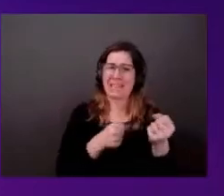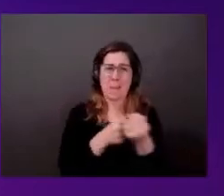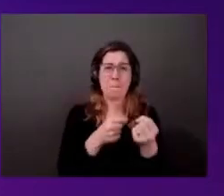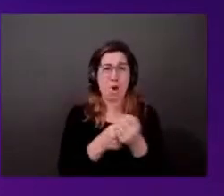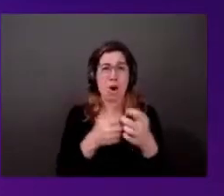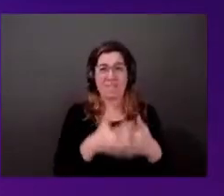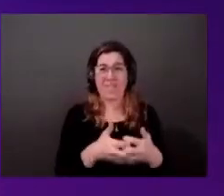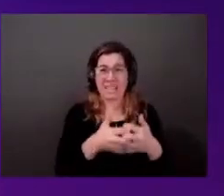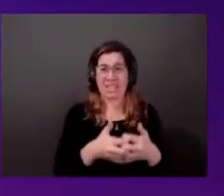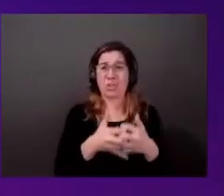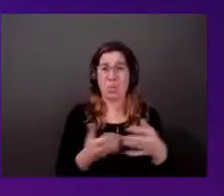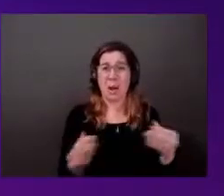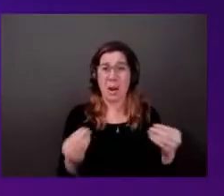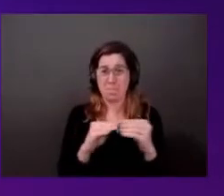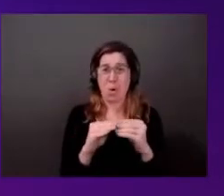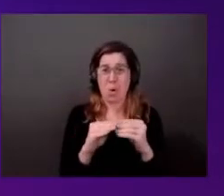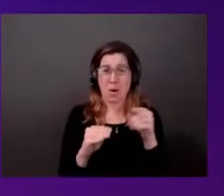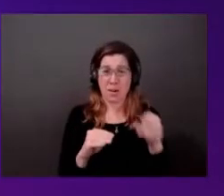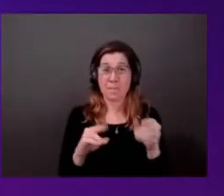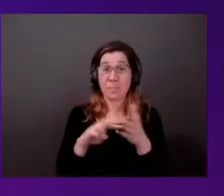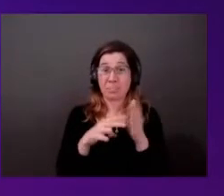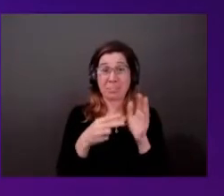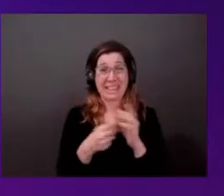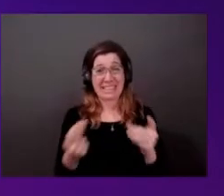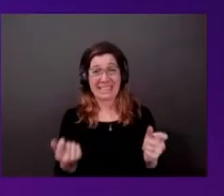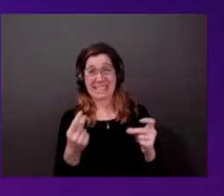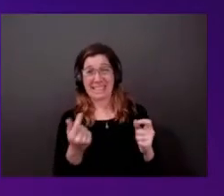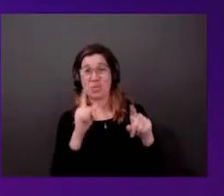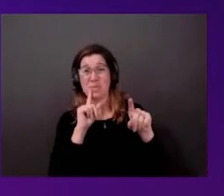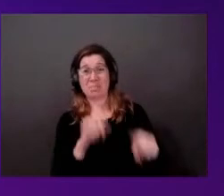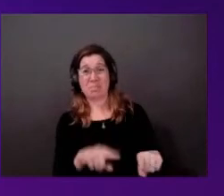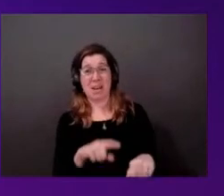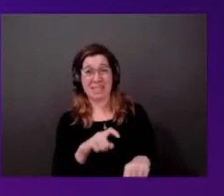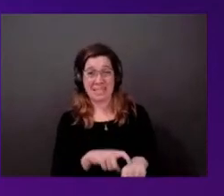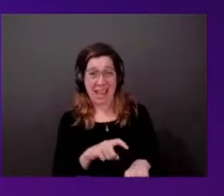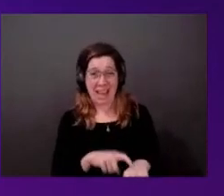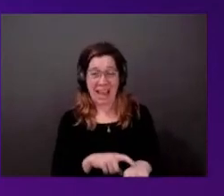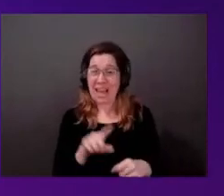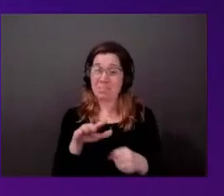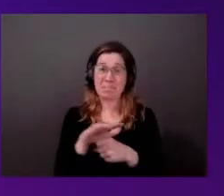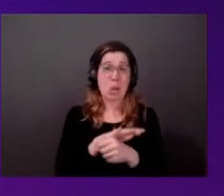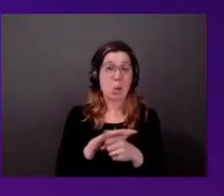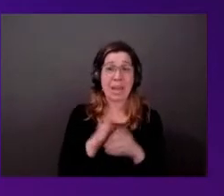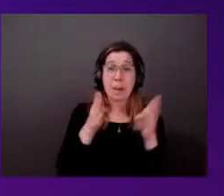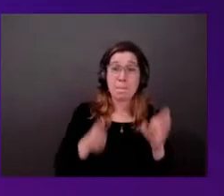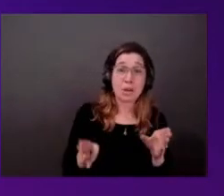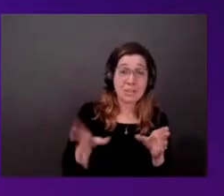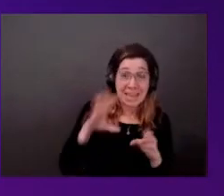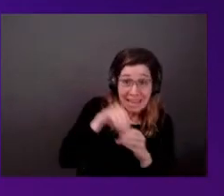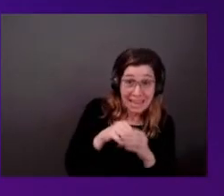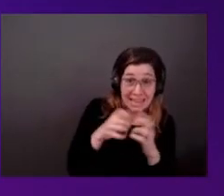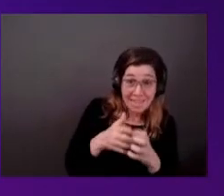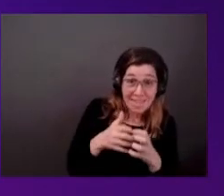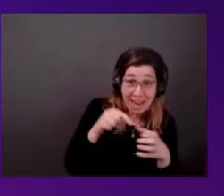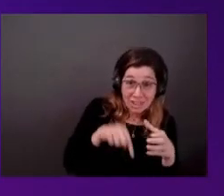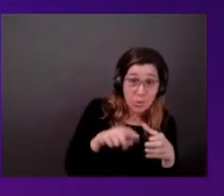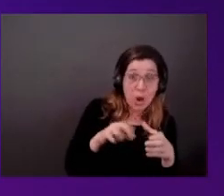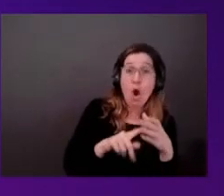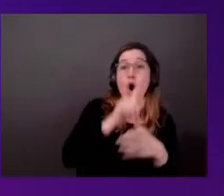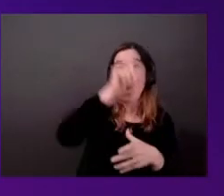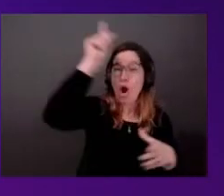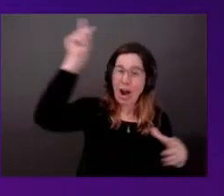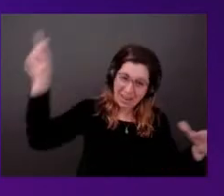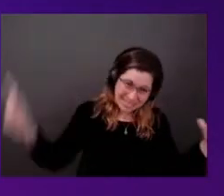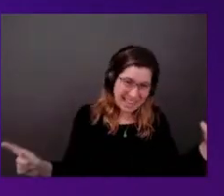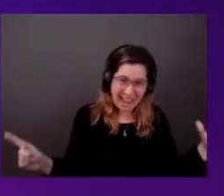means a quicker response time by enabling someone located maybe within the factory or further away or on the other side of the globe. Because the